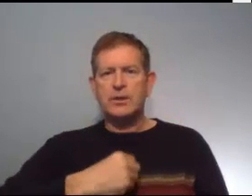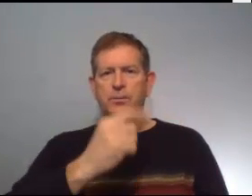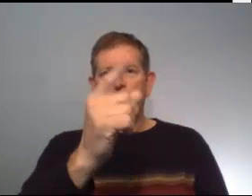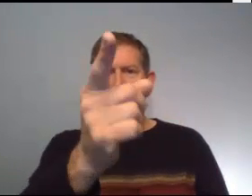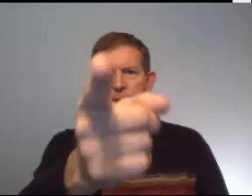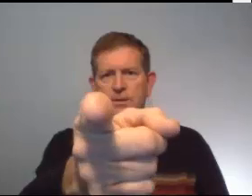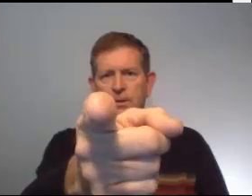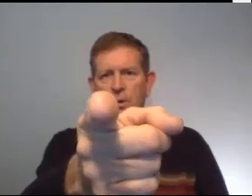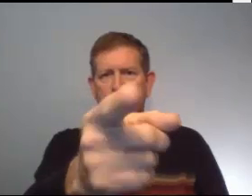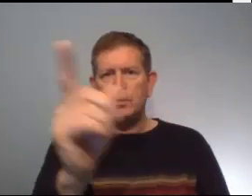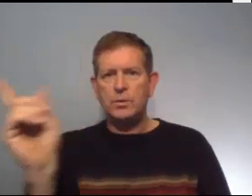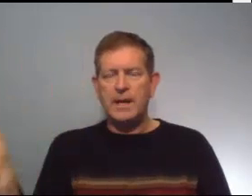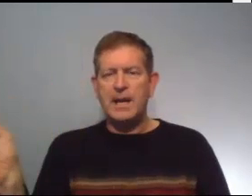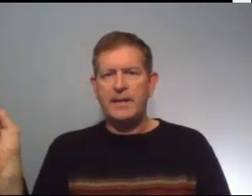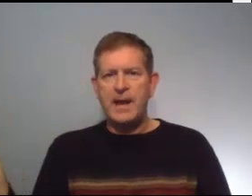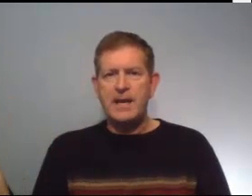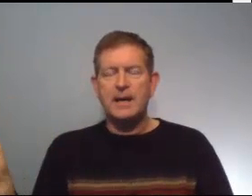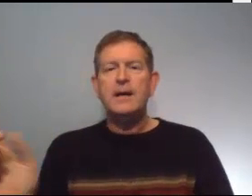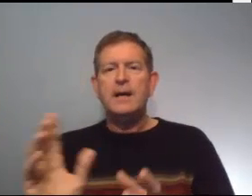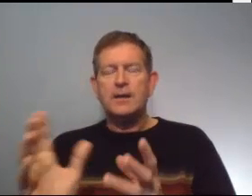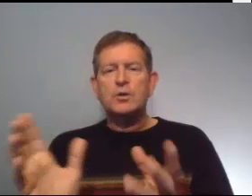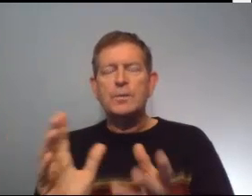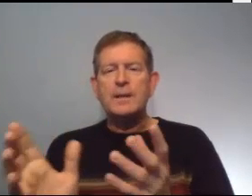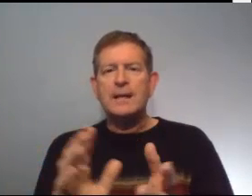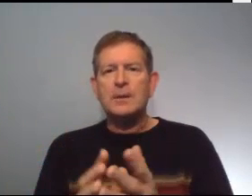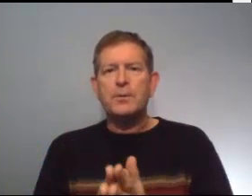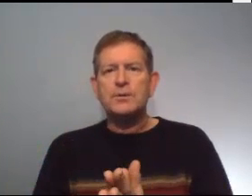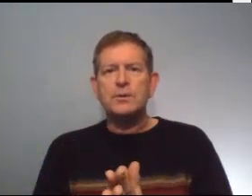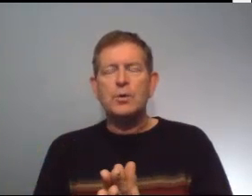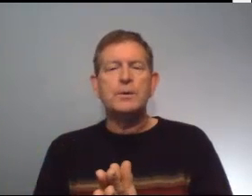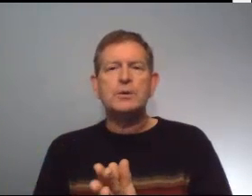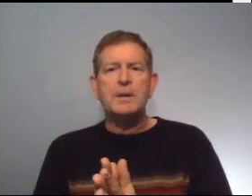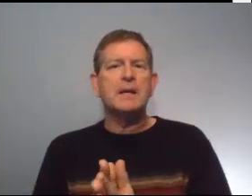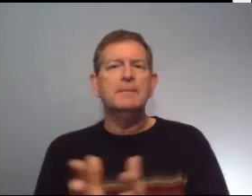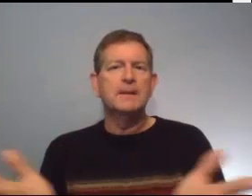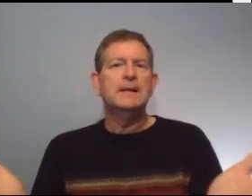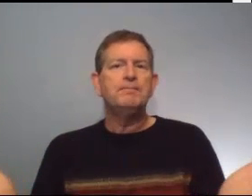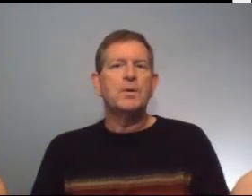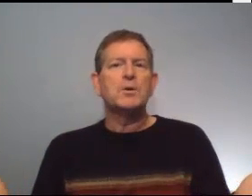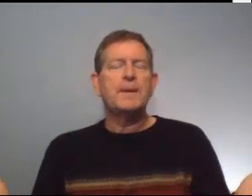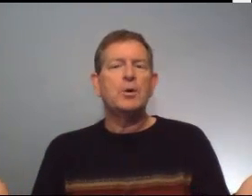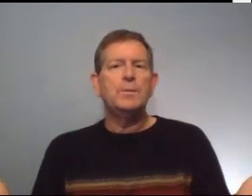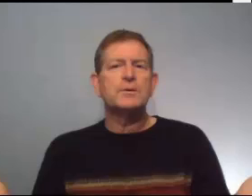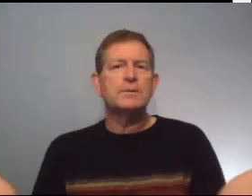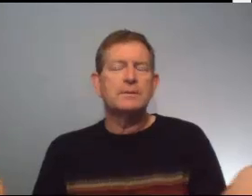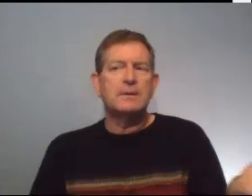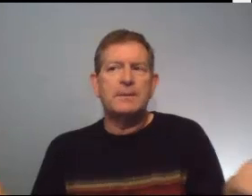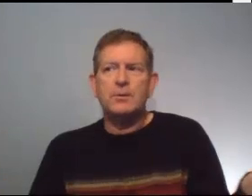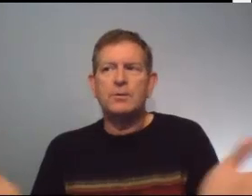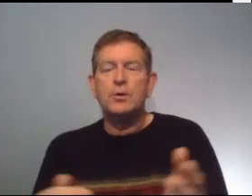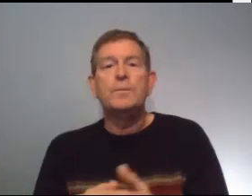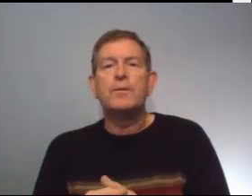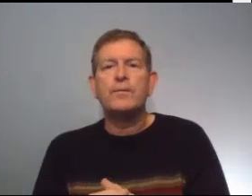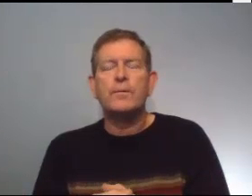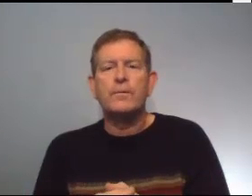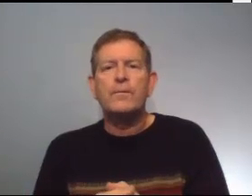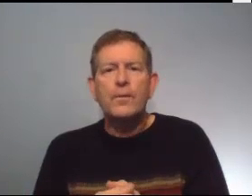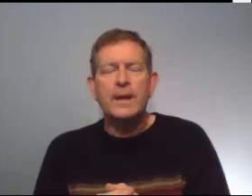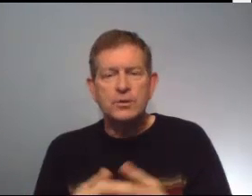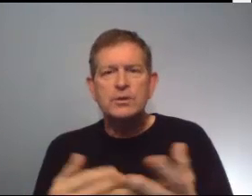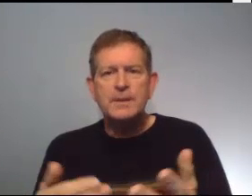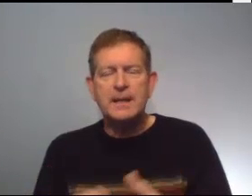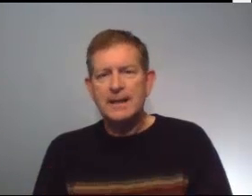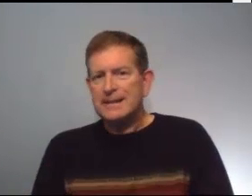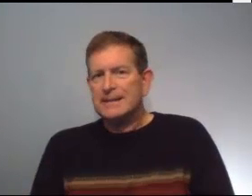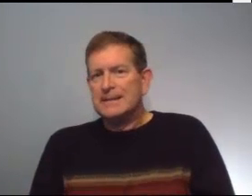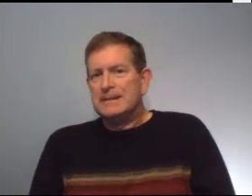the subject pronouns, the yo, tú, the ella, assuming that the person to whom you're speaking knows to whom you're